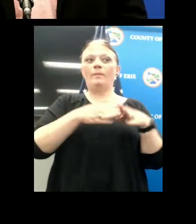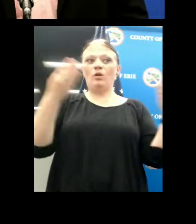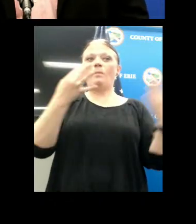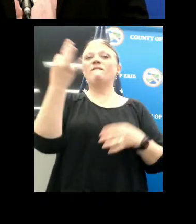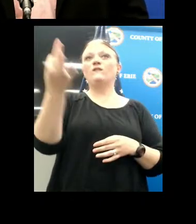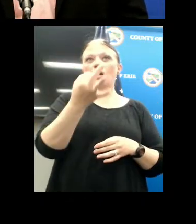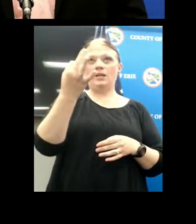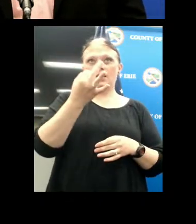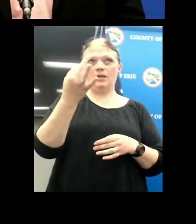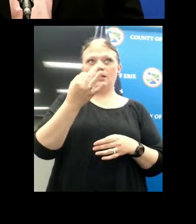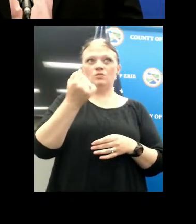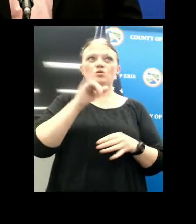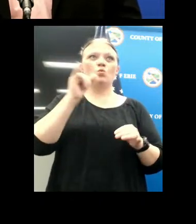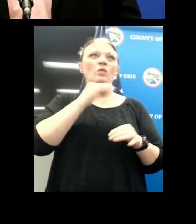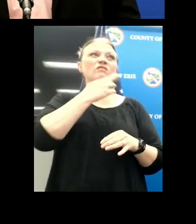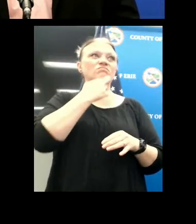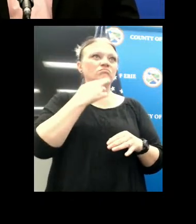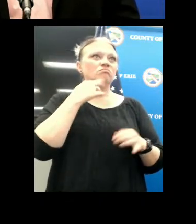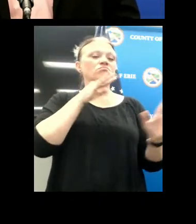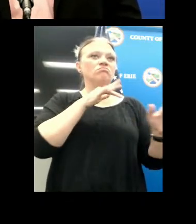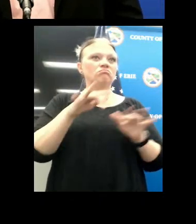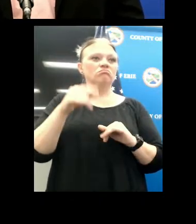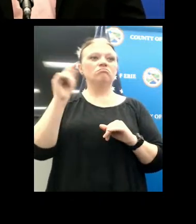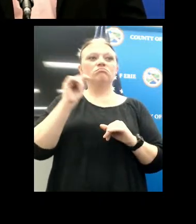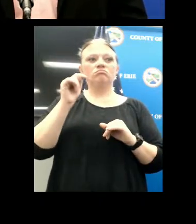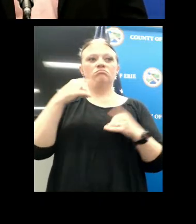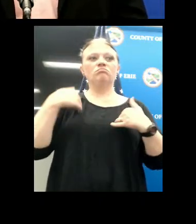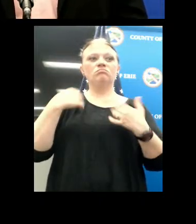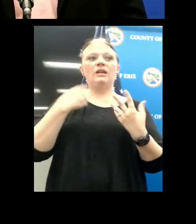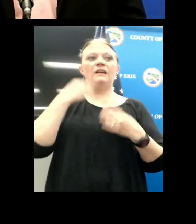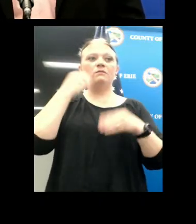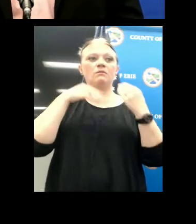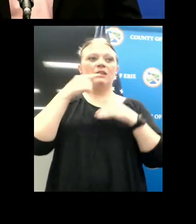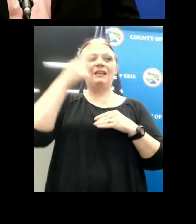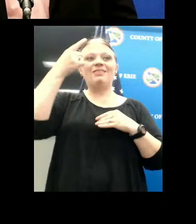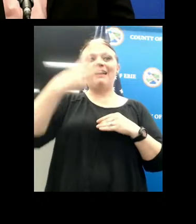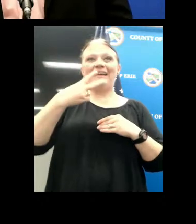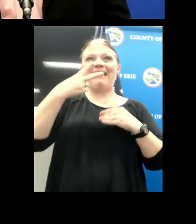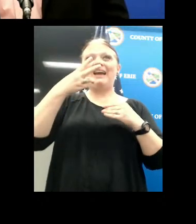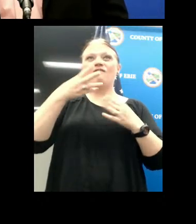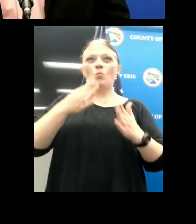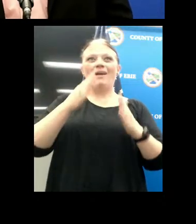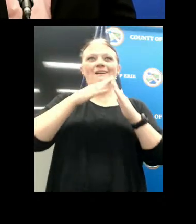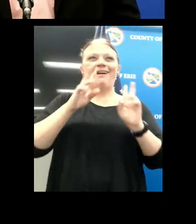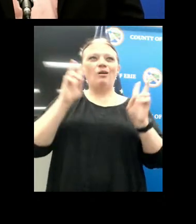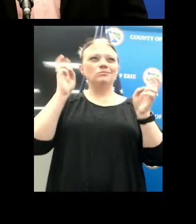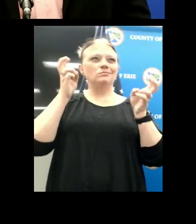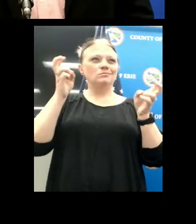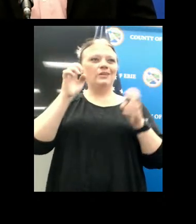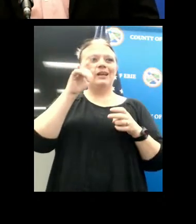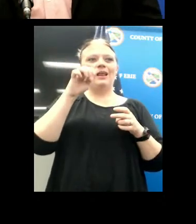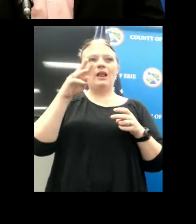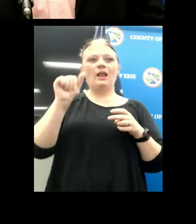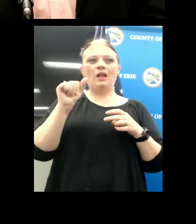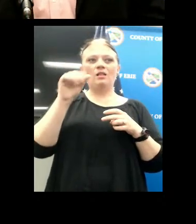be opening our clubhouses for that, and we have a concession area open at the halfway house at Elma Meadows, and we have vending machines available at Grover Cleveland.